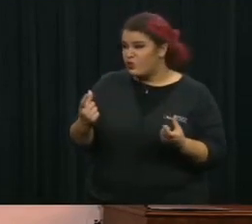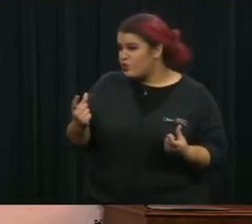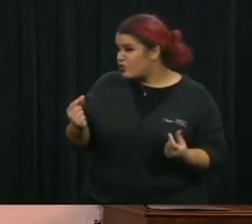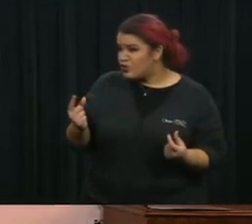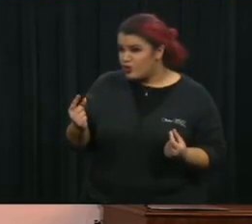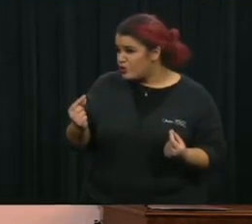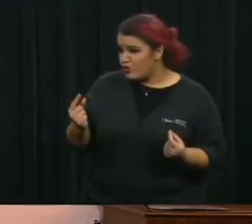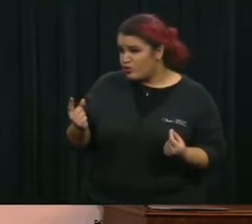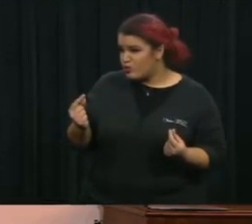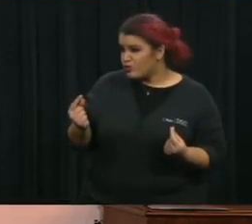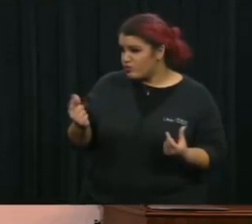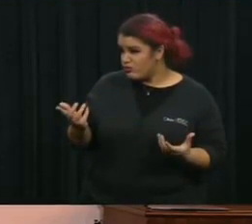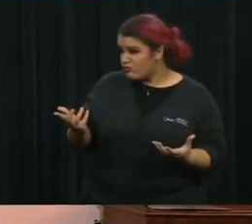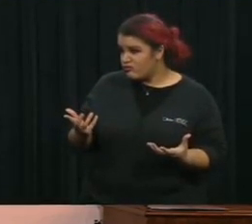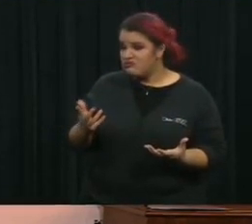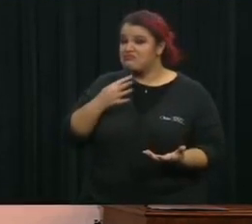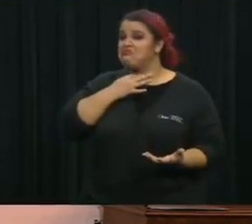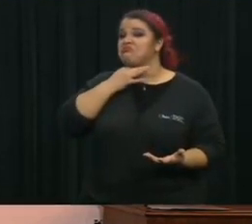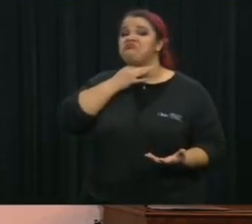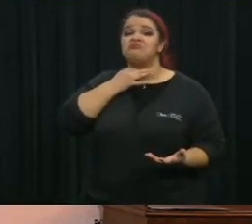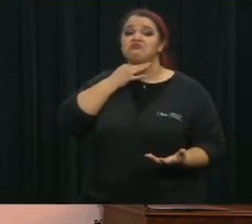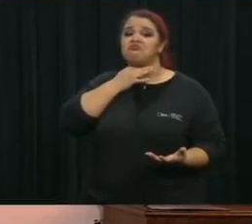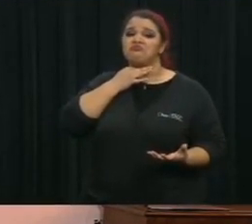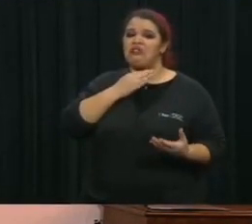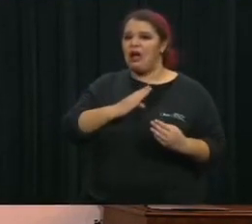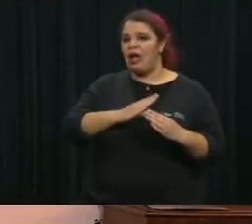intervention that you'll put in place?